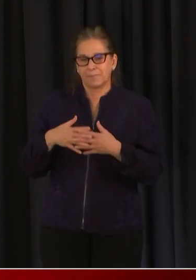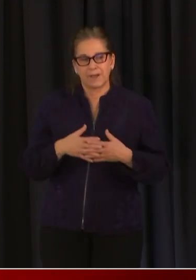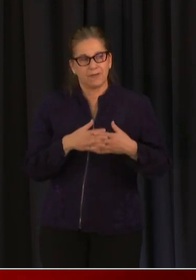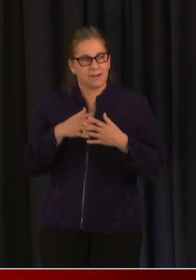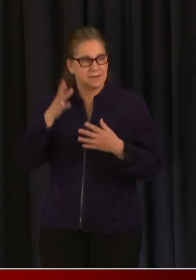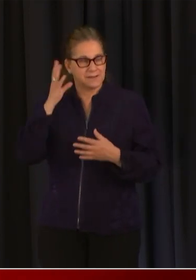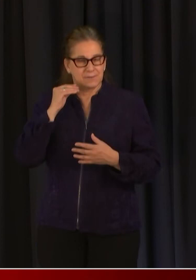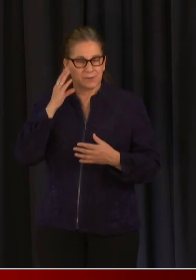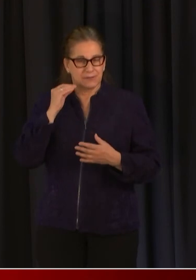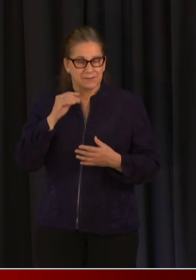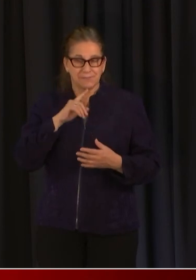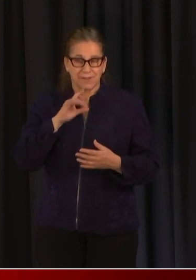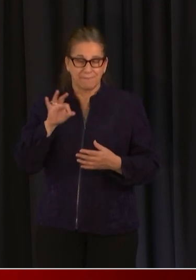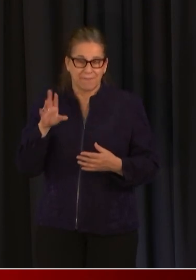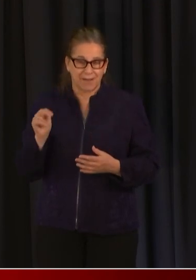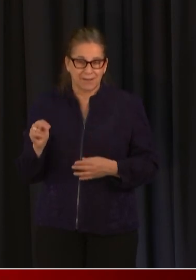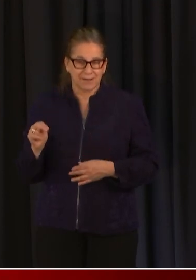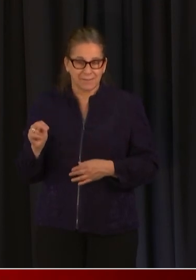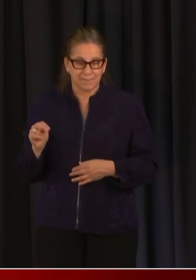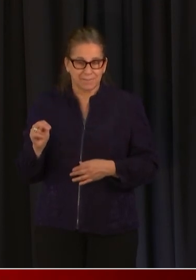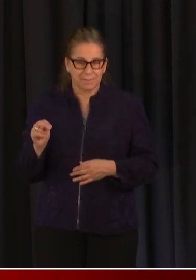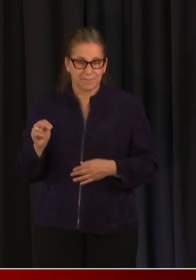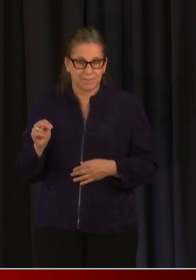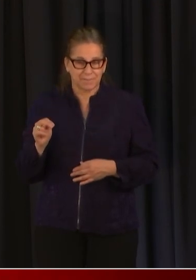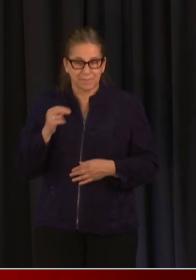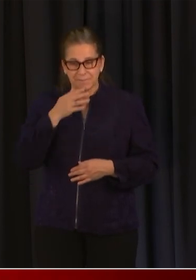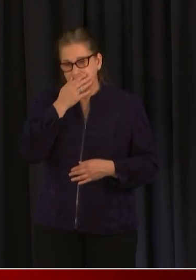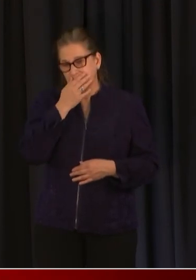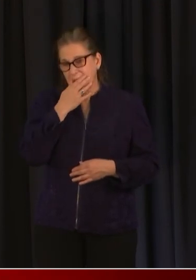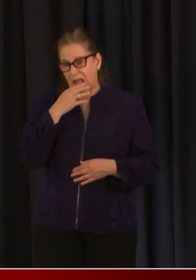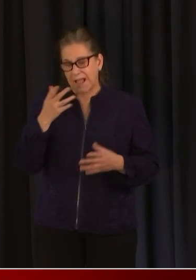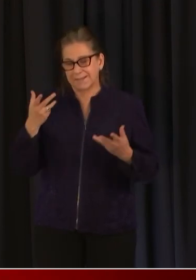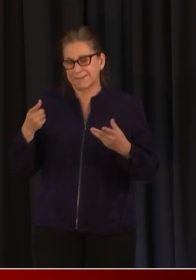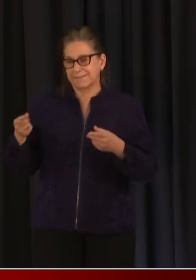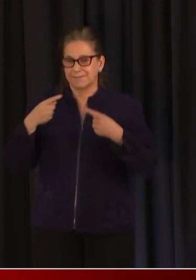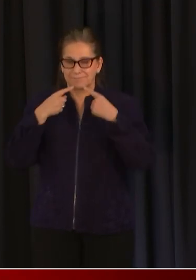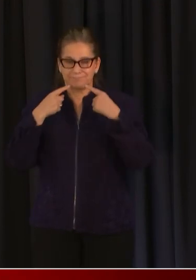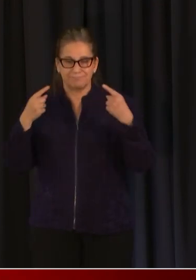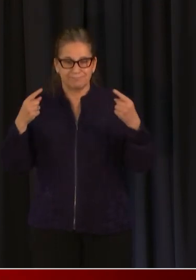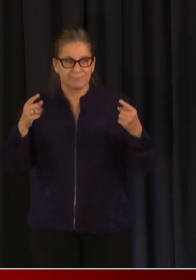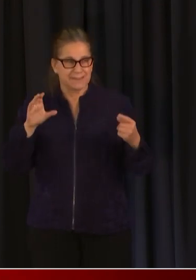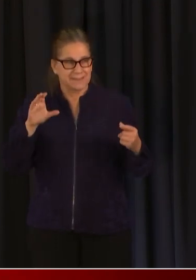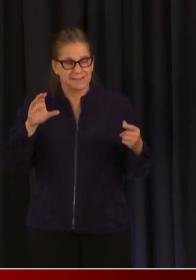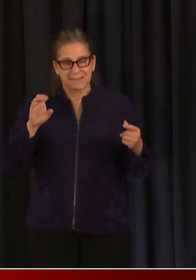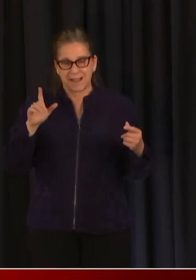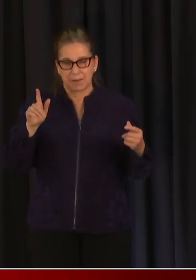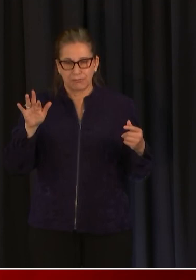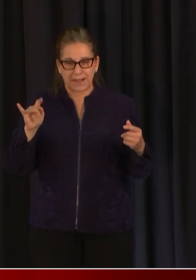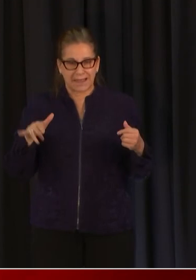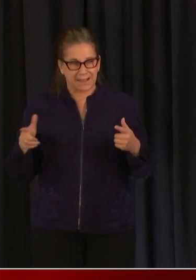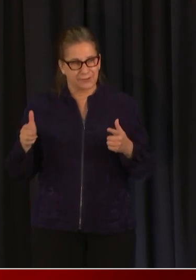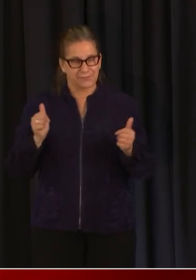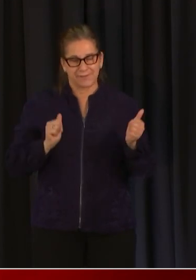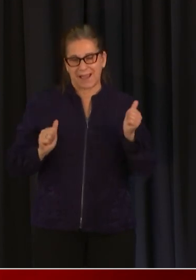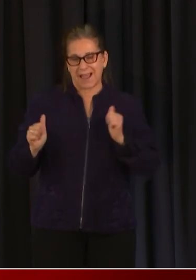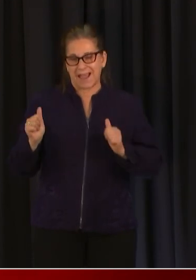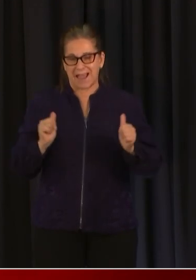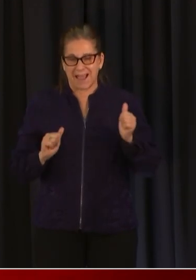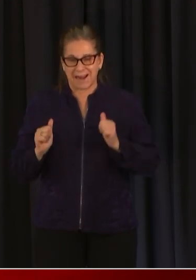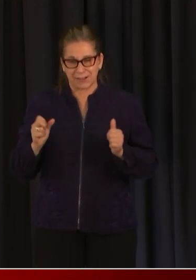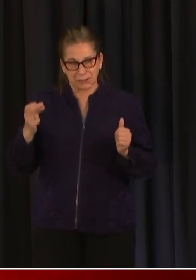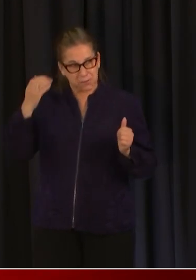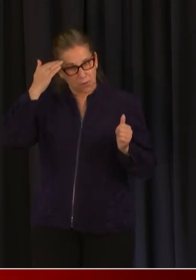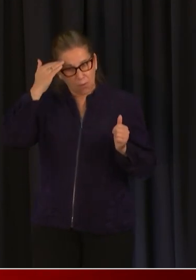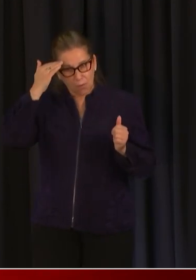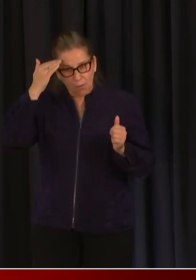think that's fun. And to have one of the most celebrated actresses of our time be that